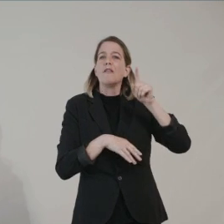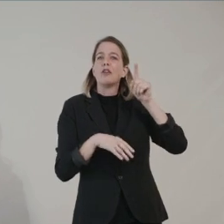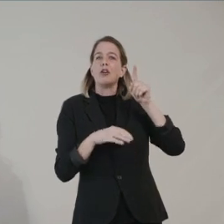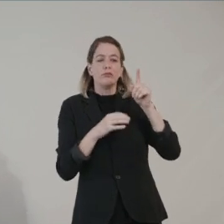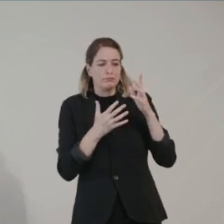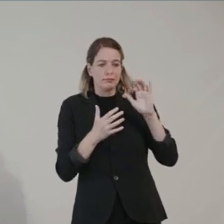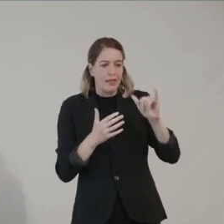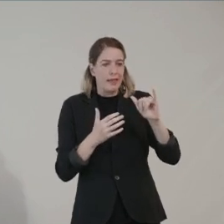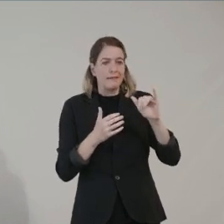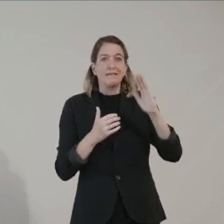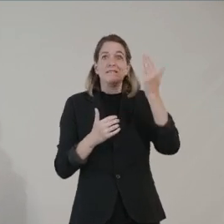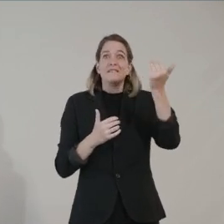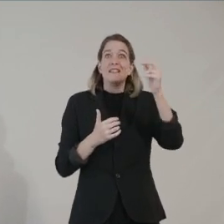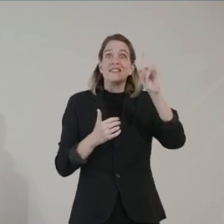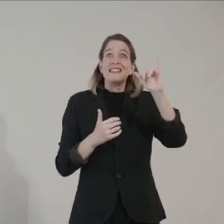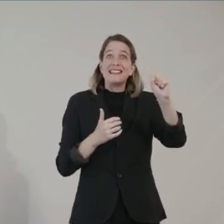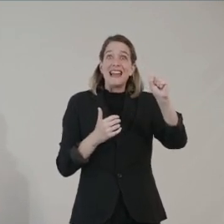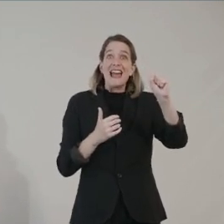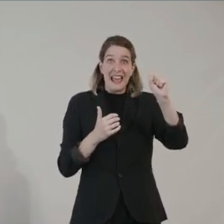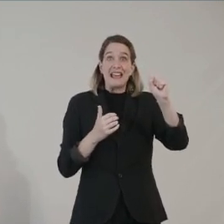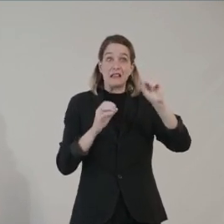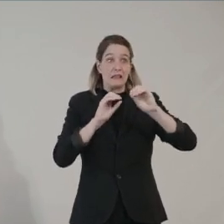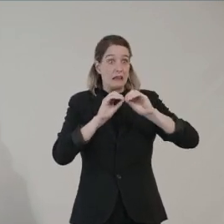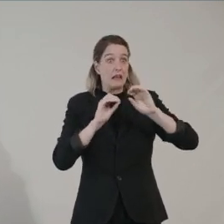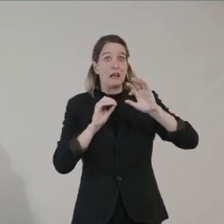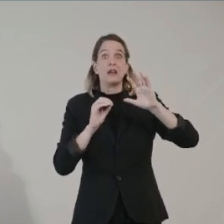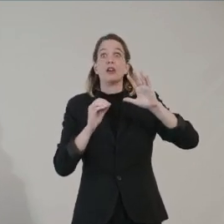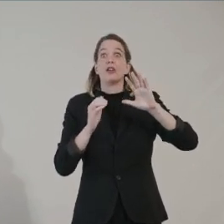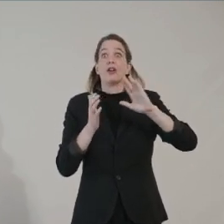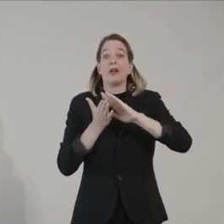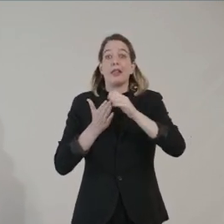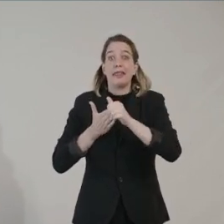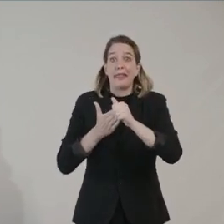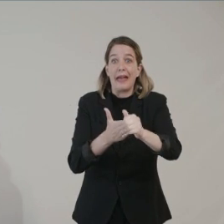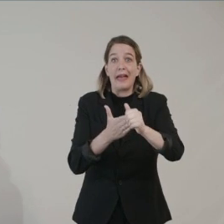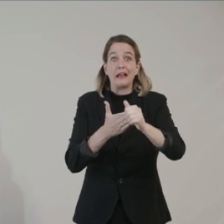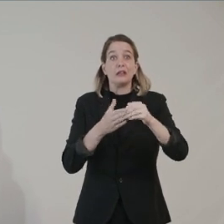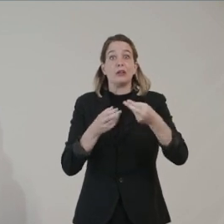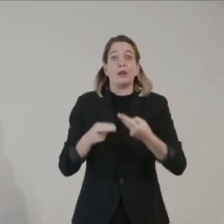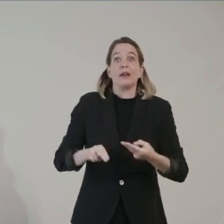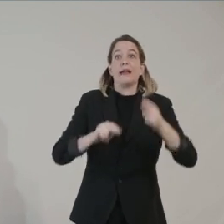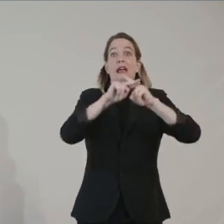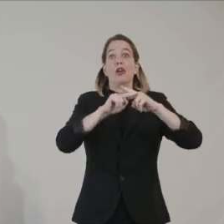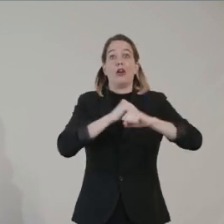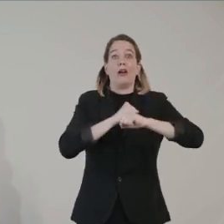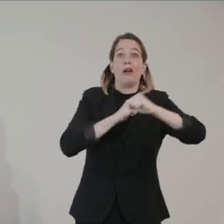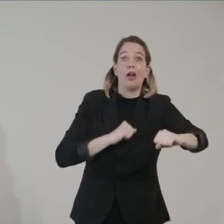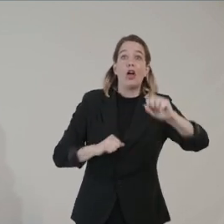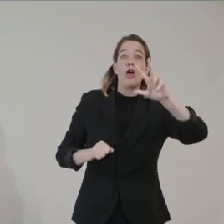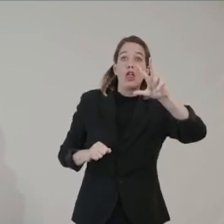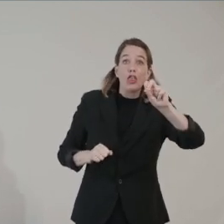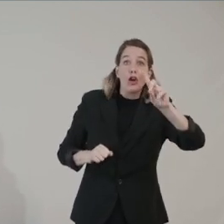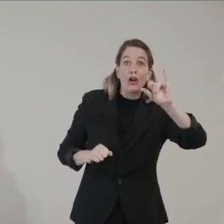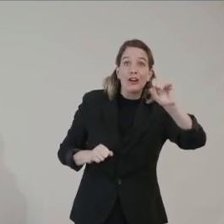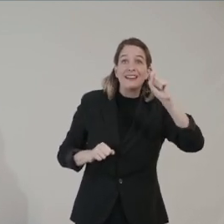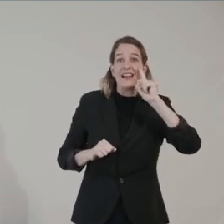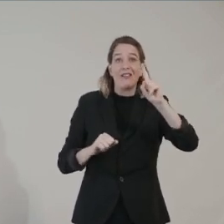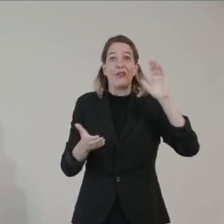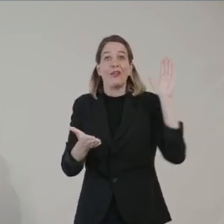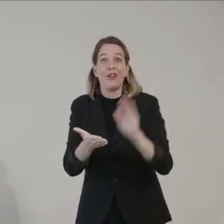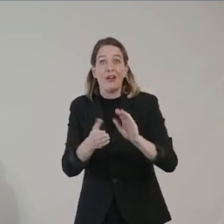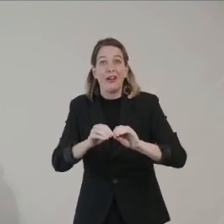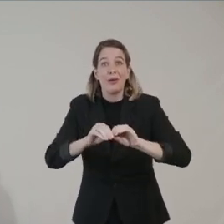30 days to slow the spread. That turned into what we have today is the guidance around the stay home, stay healthy,